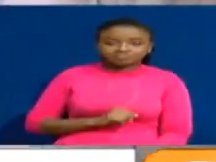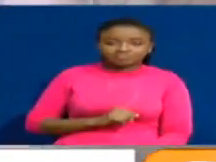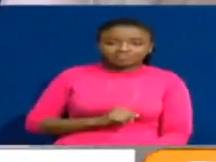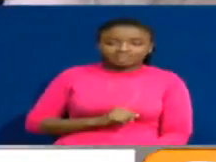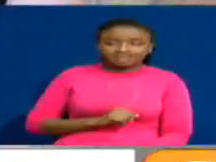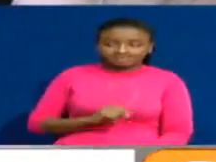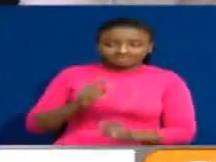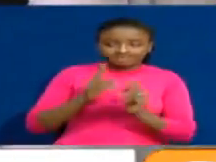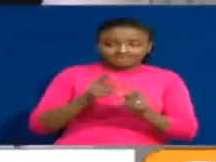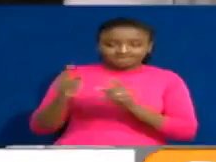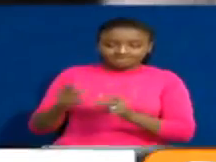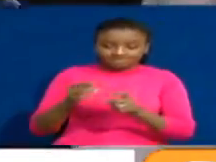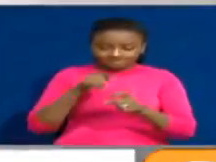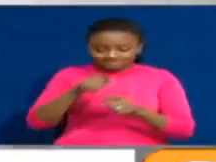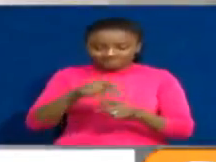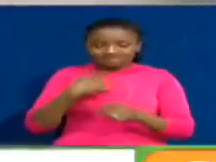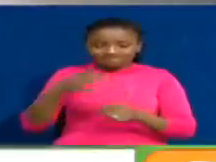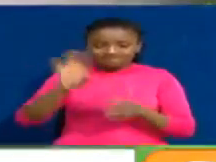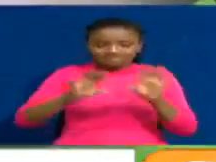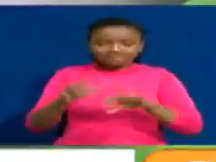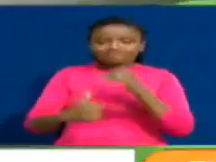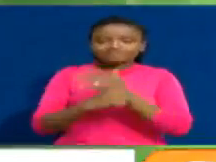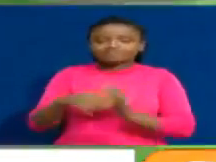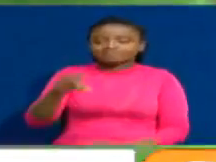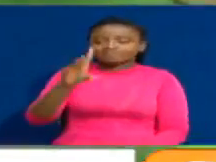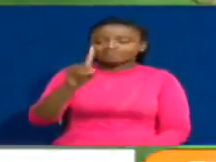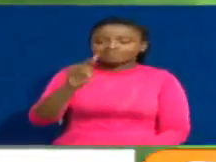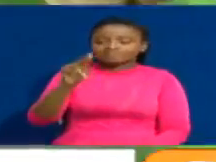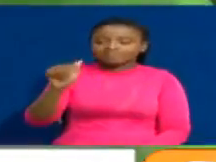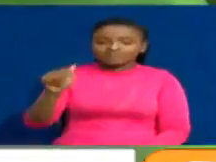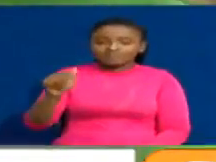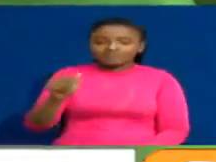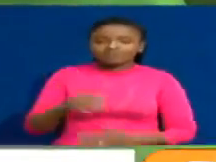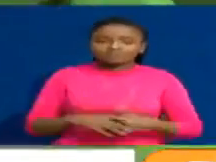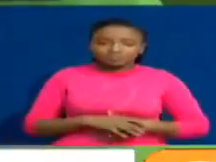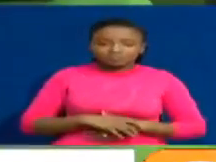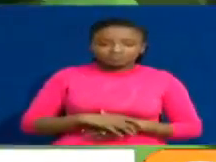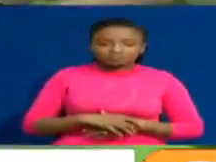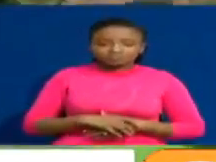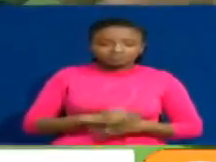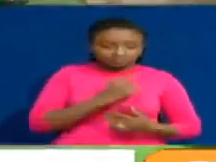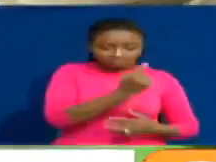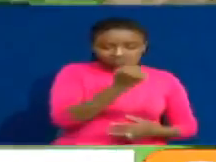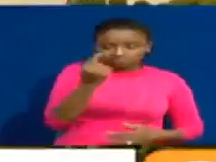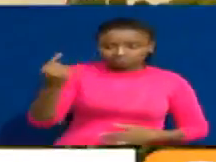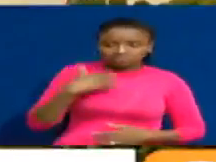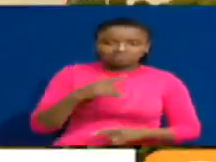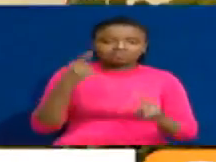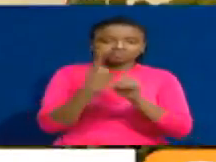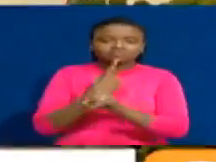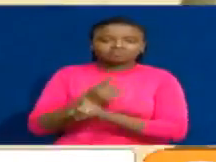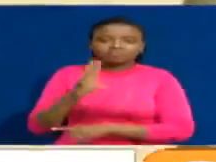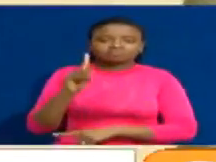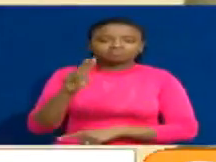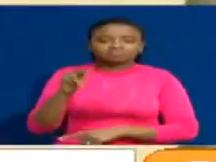living things, it is made up of a chemical called DNA. One person's genome is different from that of every other person on Earth. At